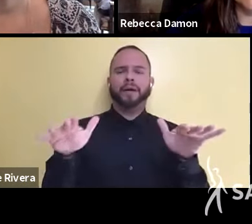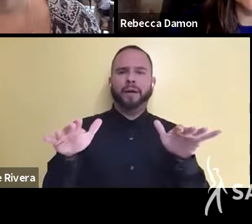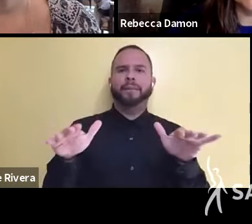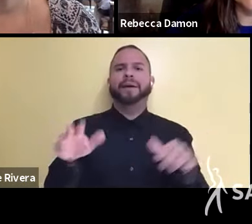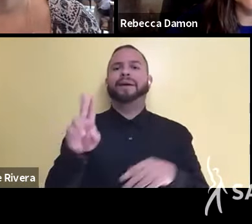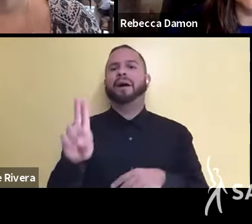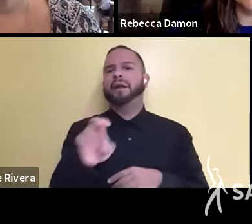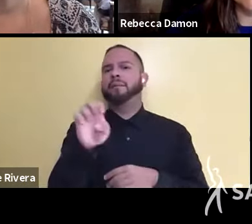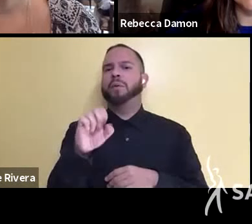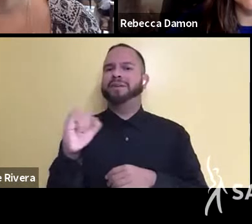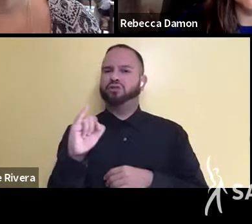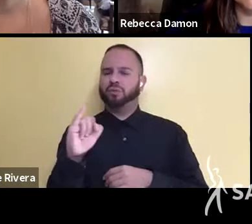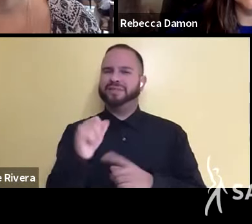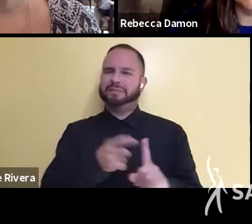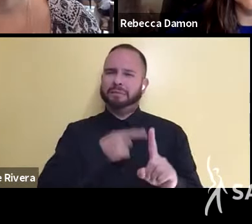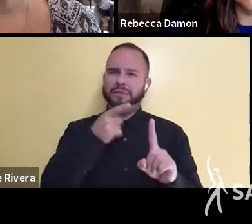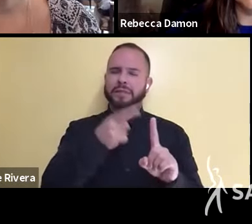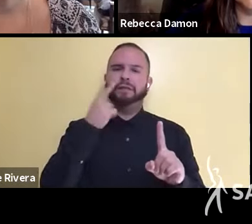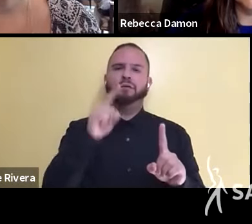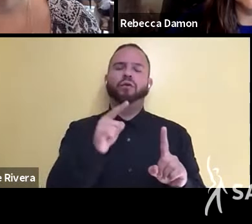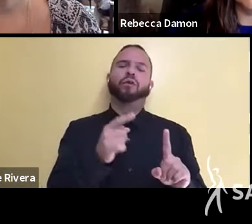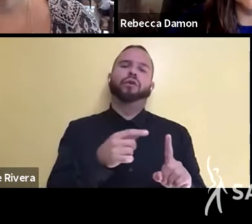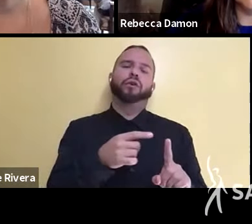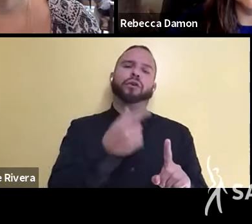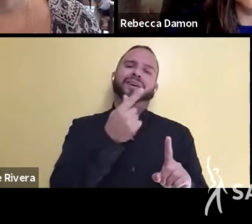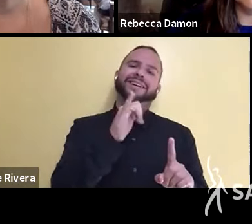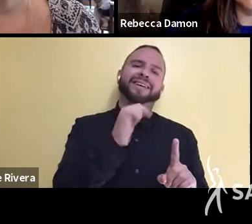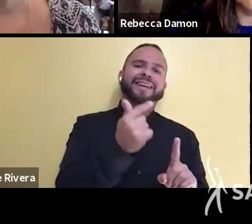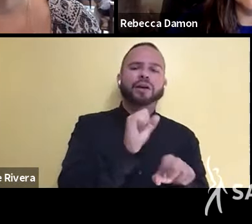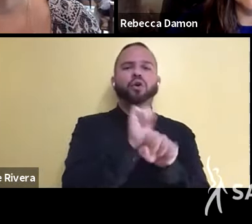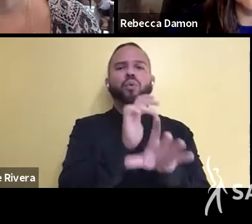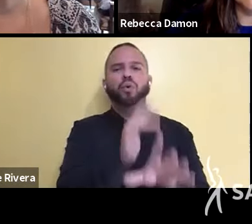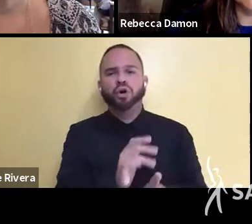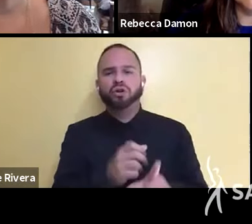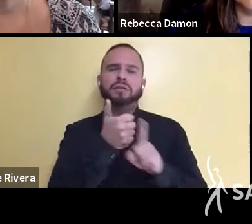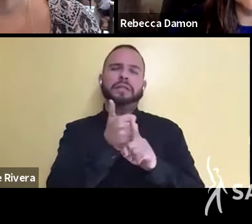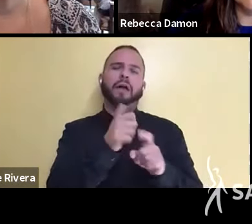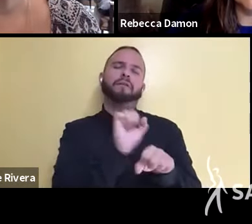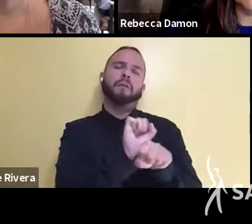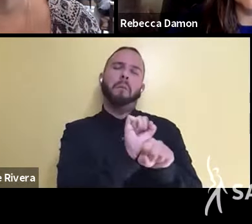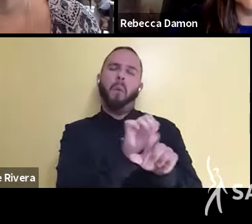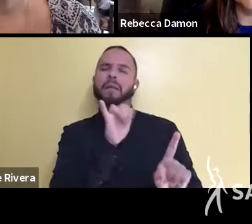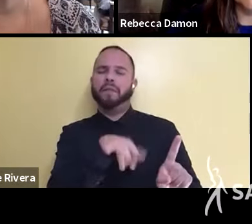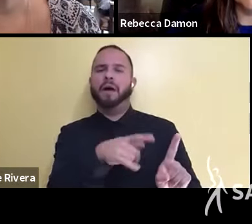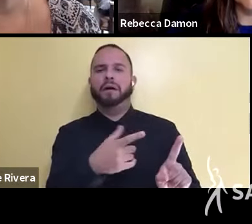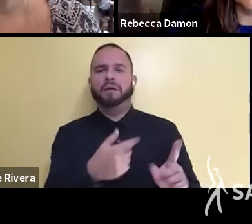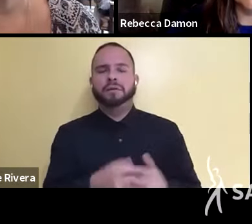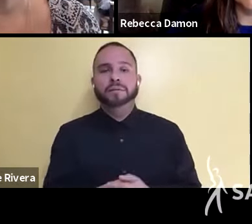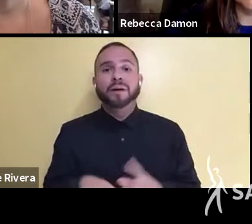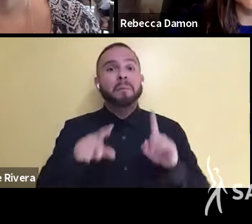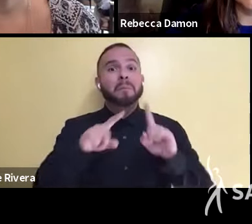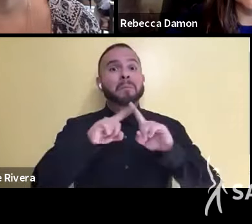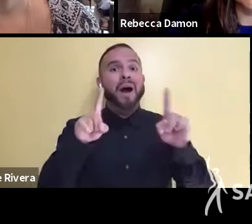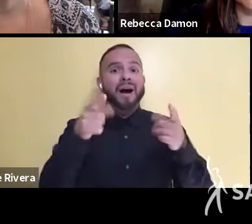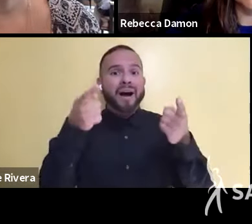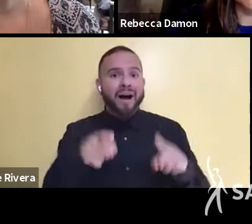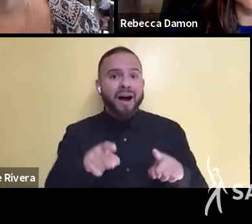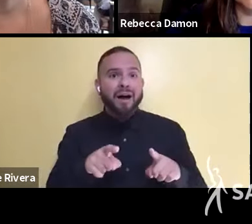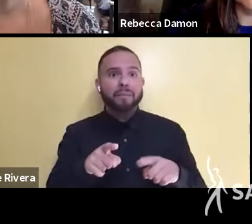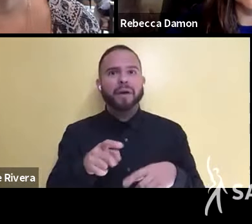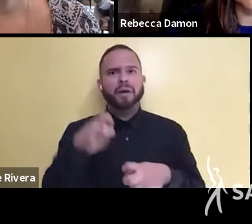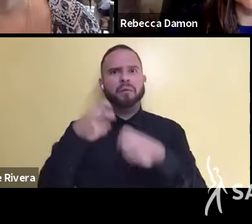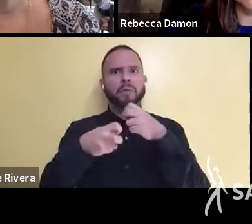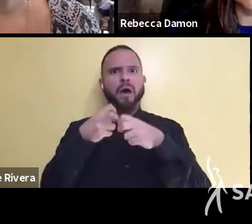for our self-employed, independent contractors, and gig workers and small business owners. However, a problem that